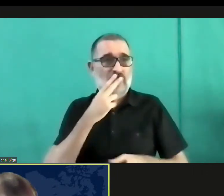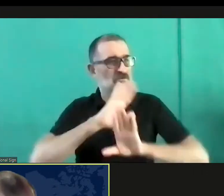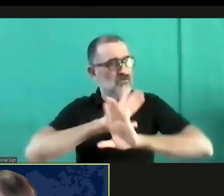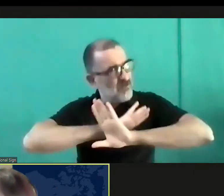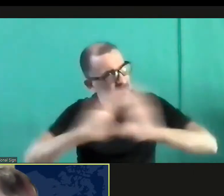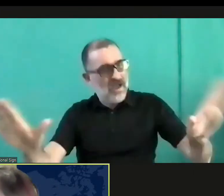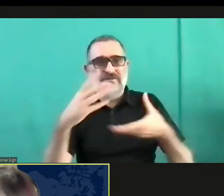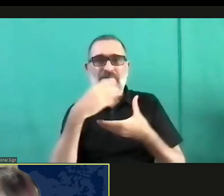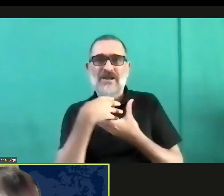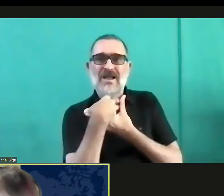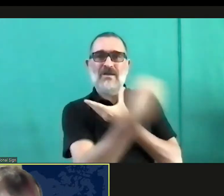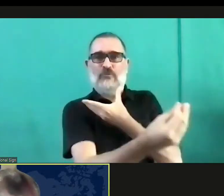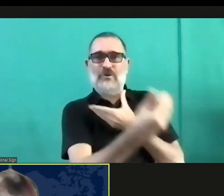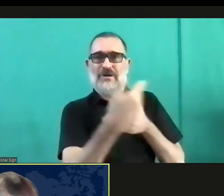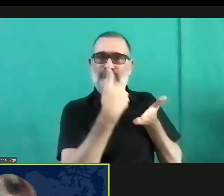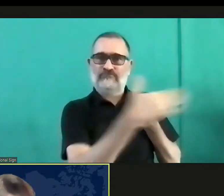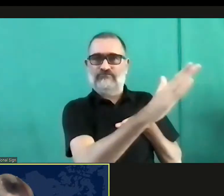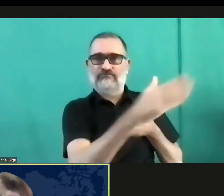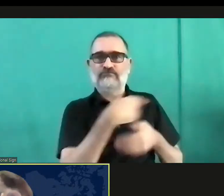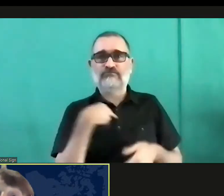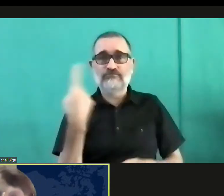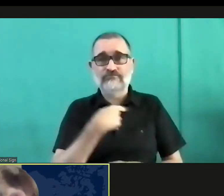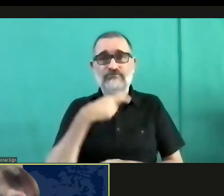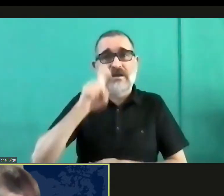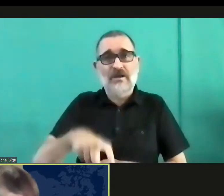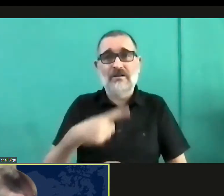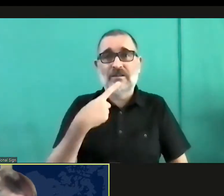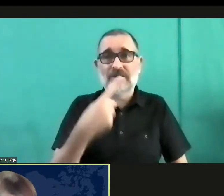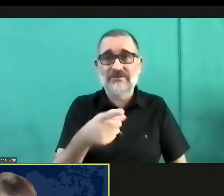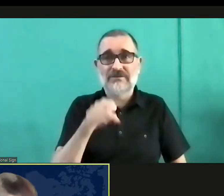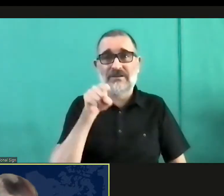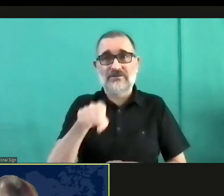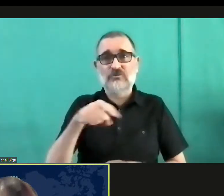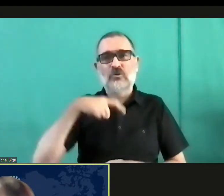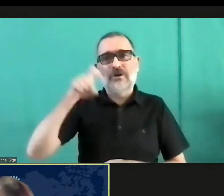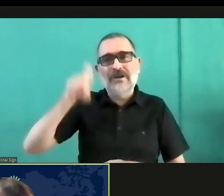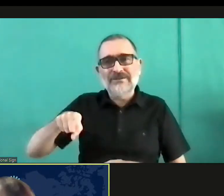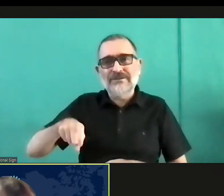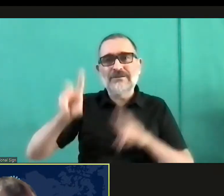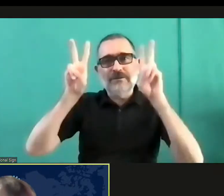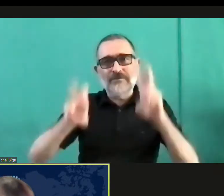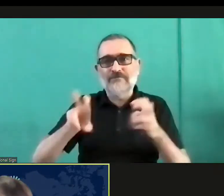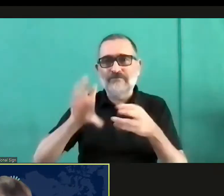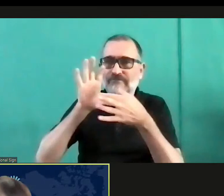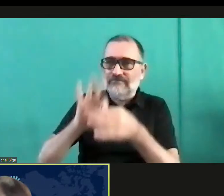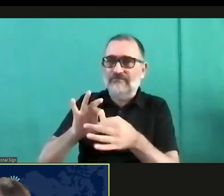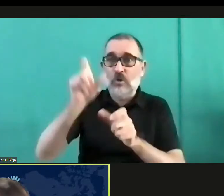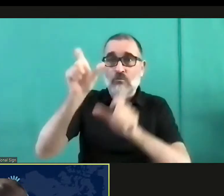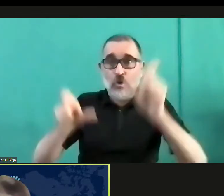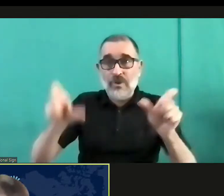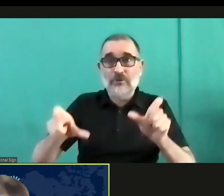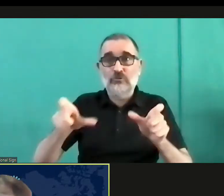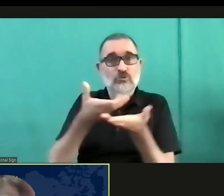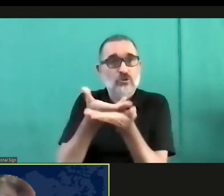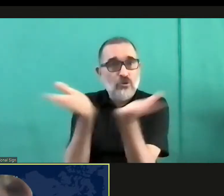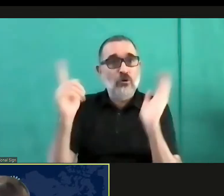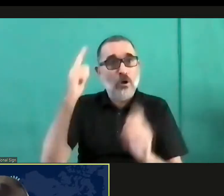tobacco companies. That is happening a bit now in terms of nutrition.